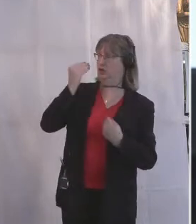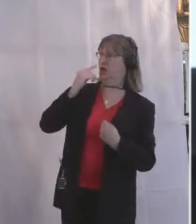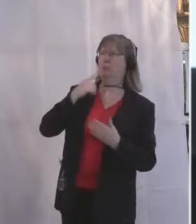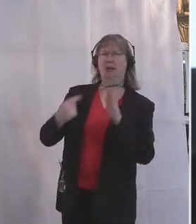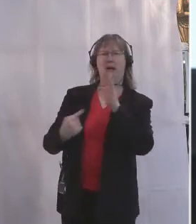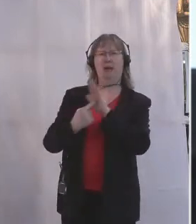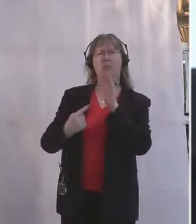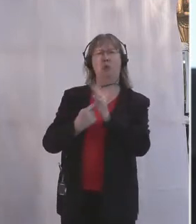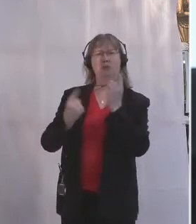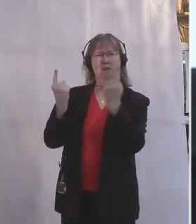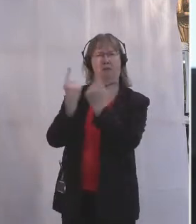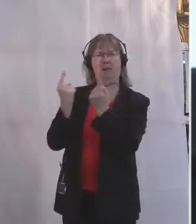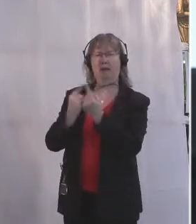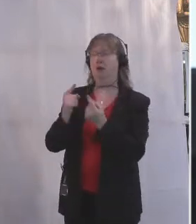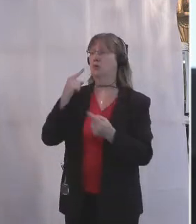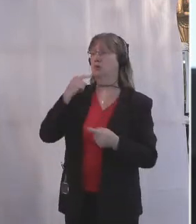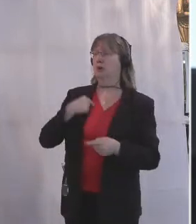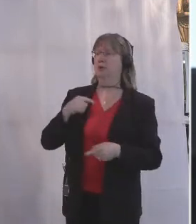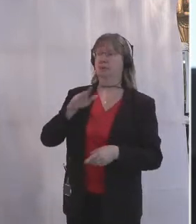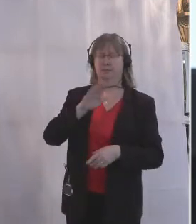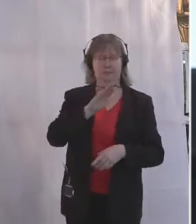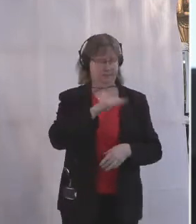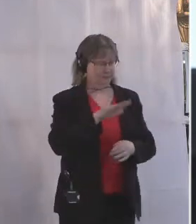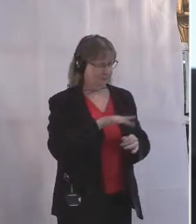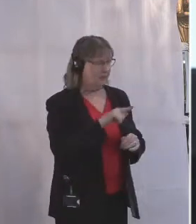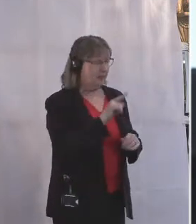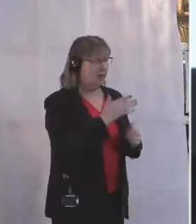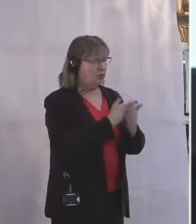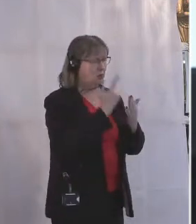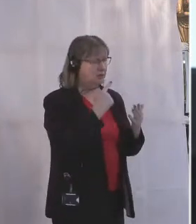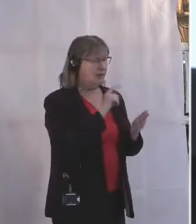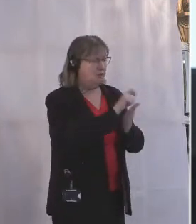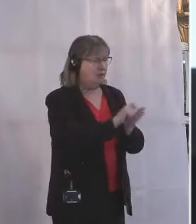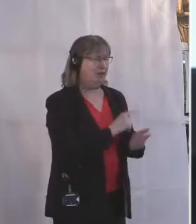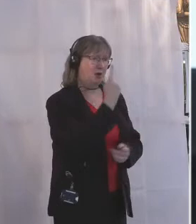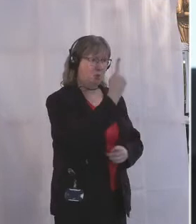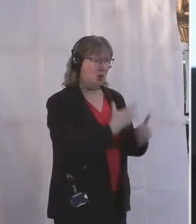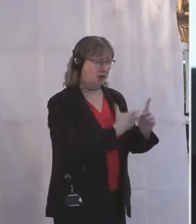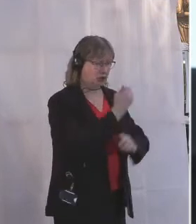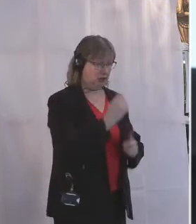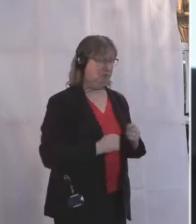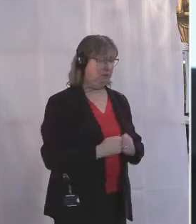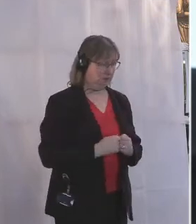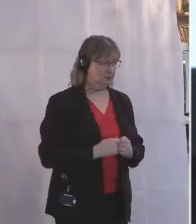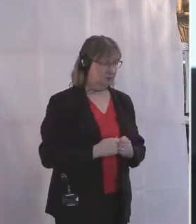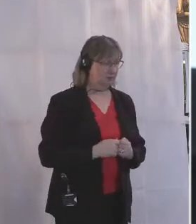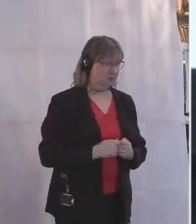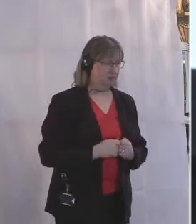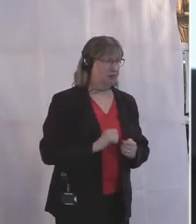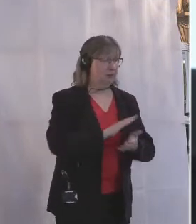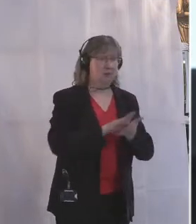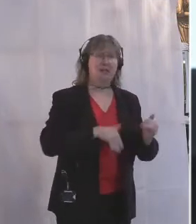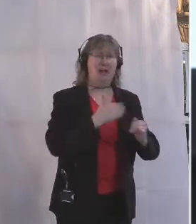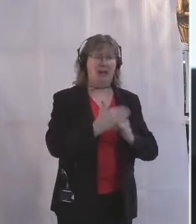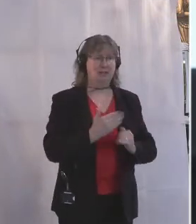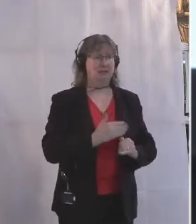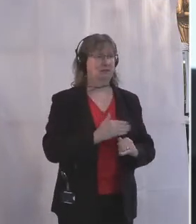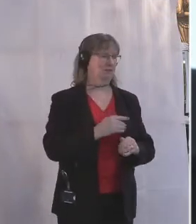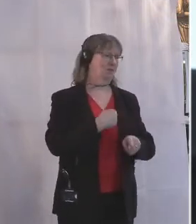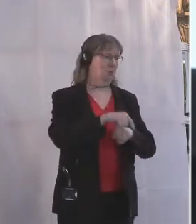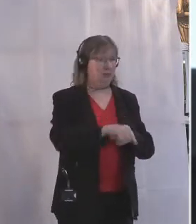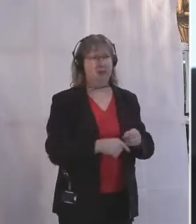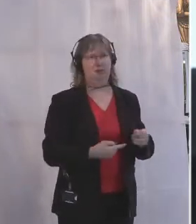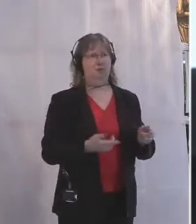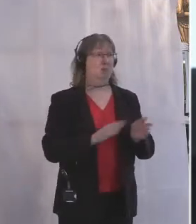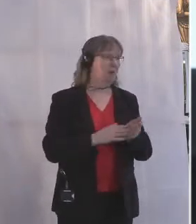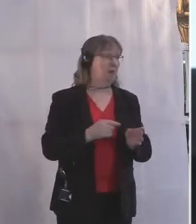important. And she said, take time at the end of your day just to write down one achievement. And that means that by the end of the week or the month or the year,